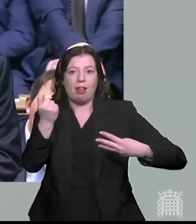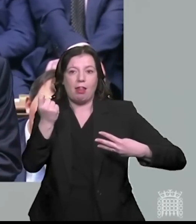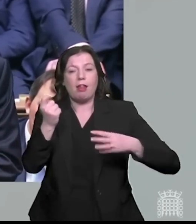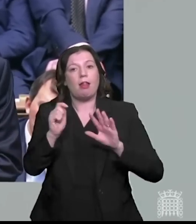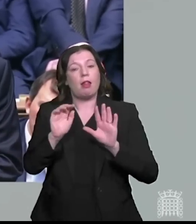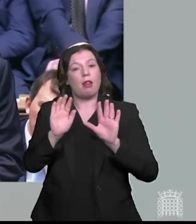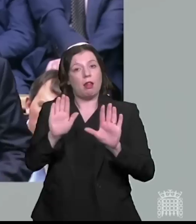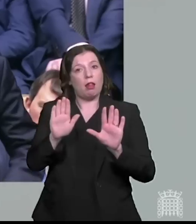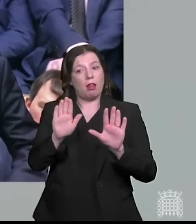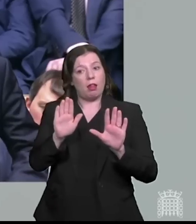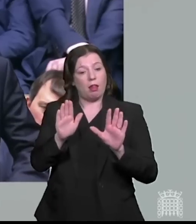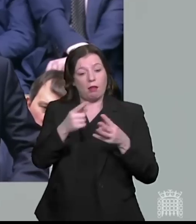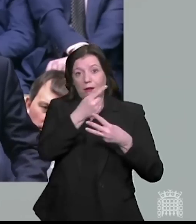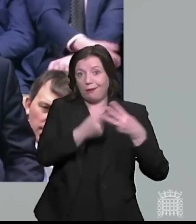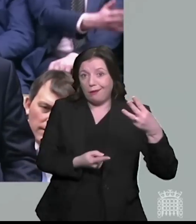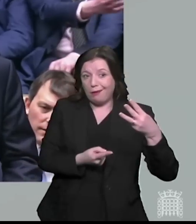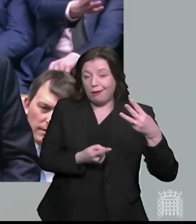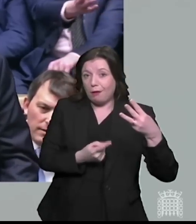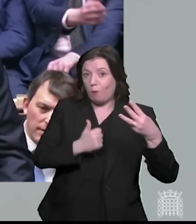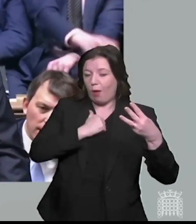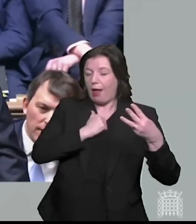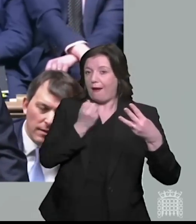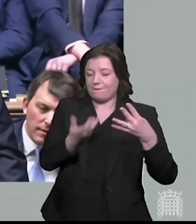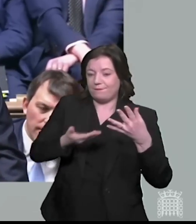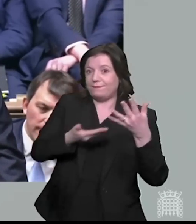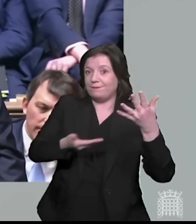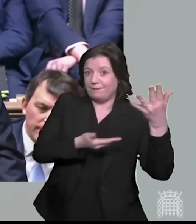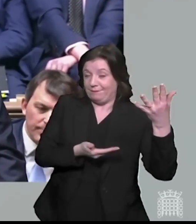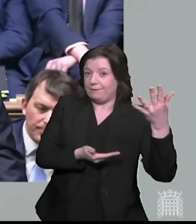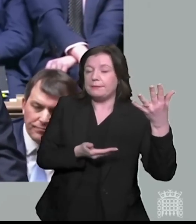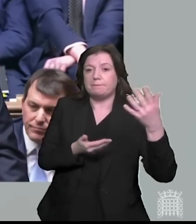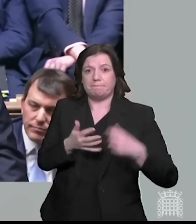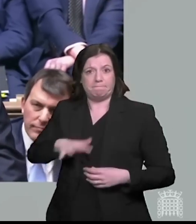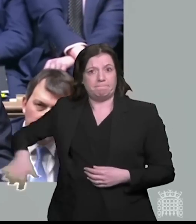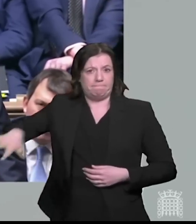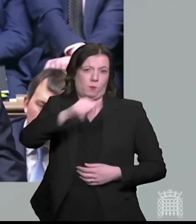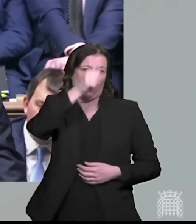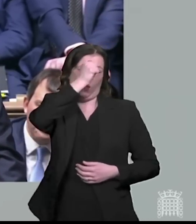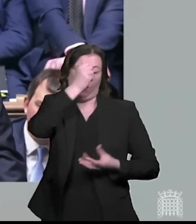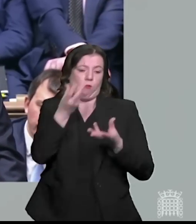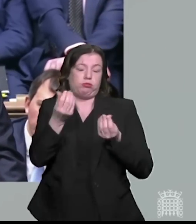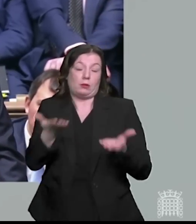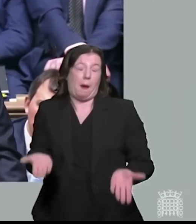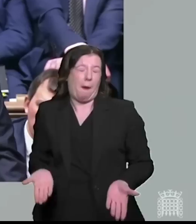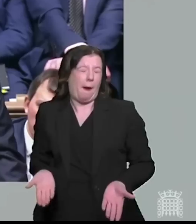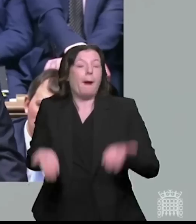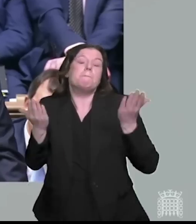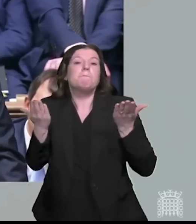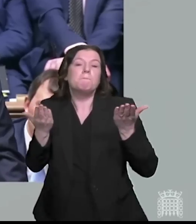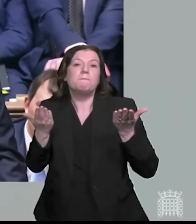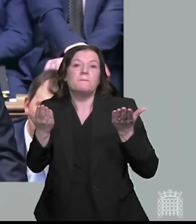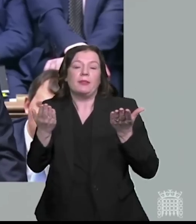not all we've done. In the face of a cost of living crisis, we have demonstrated our values